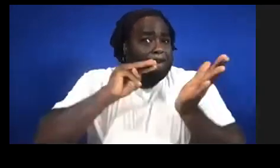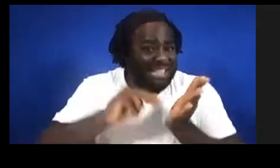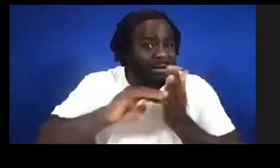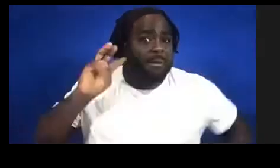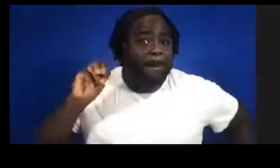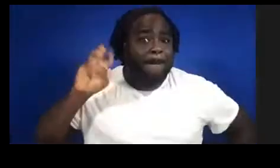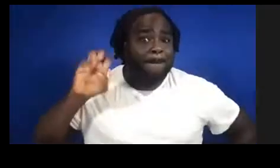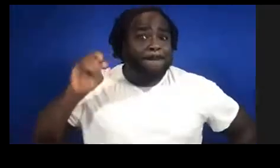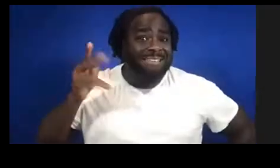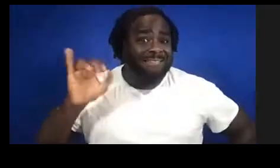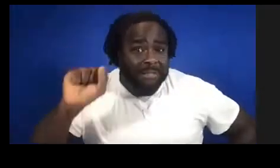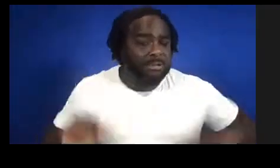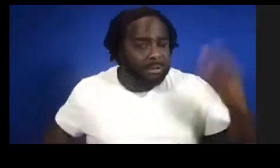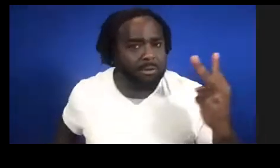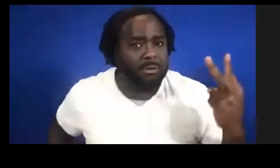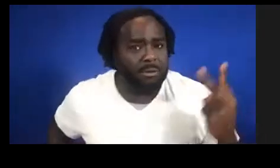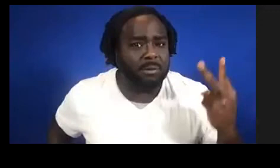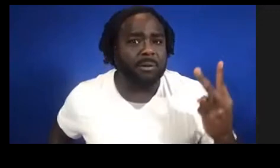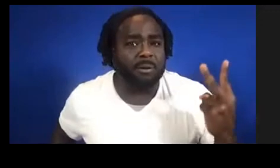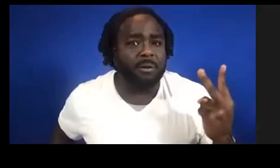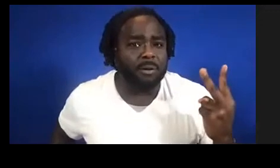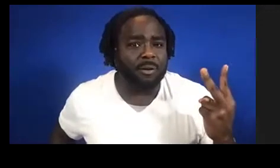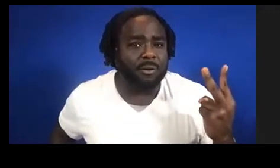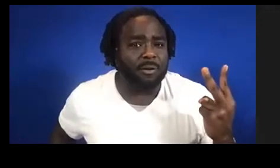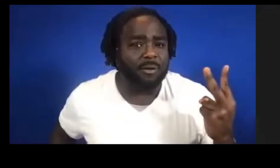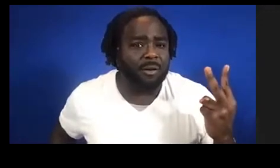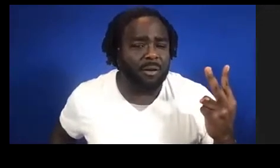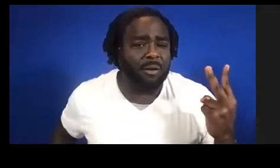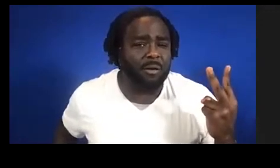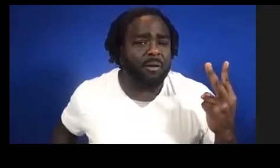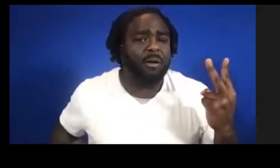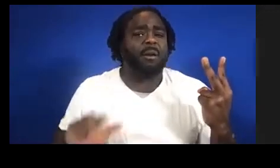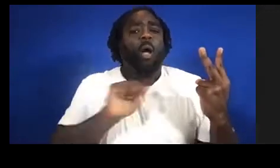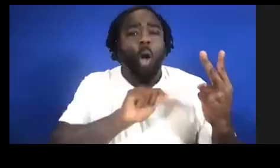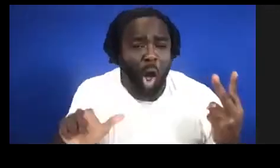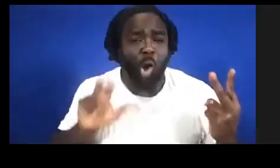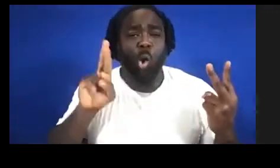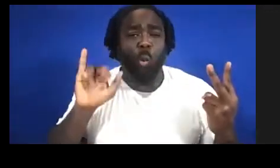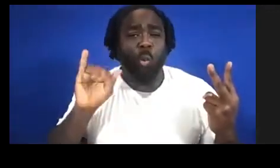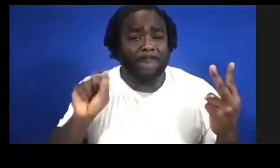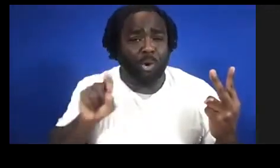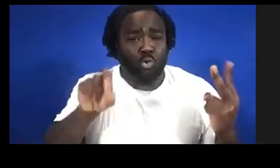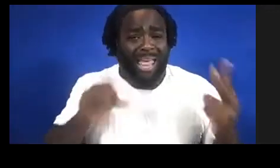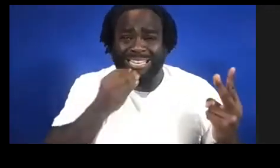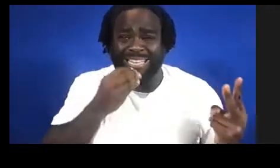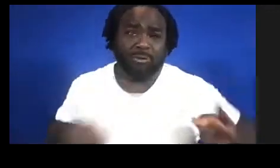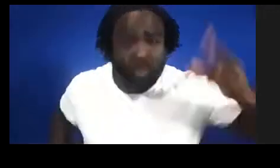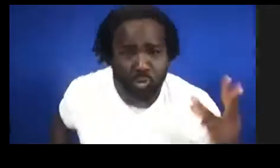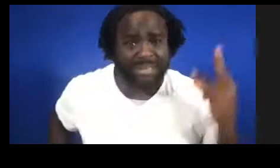here about beware of snakes. Second of all, I'm from Memphis, Tennessee.